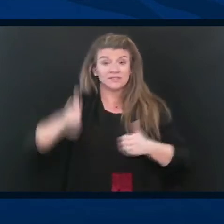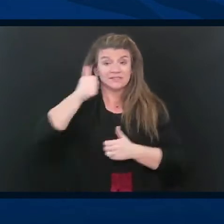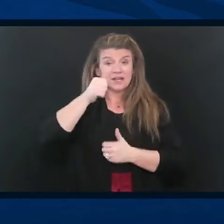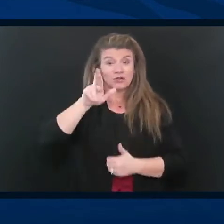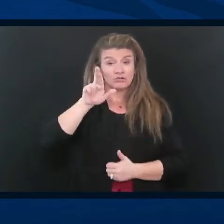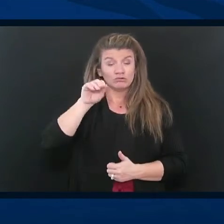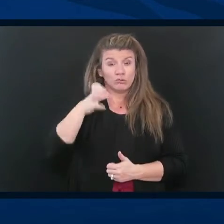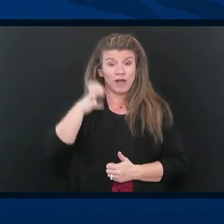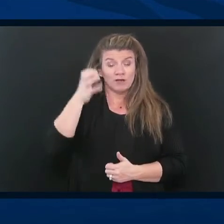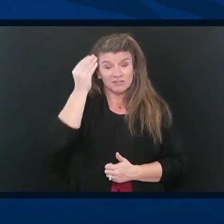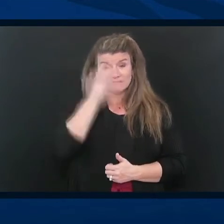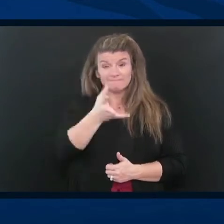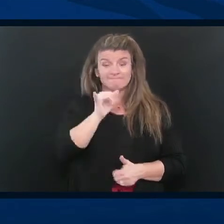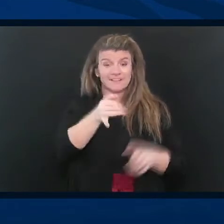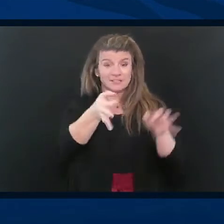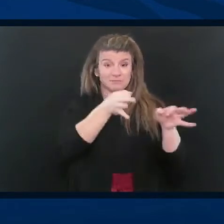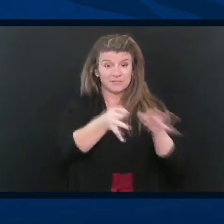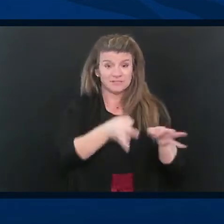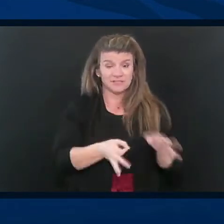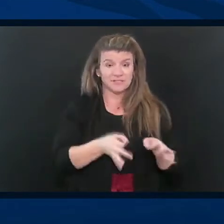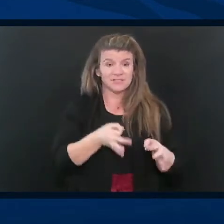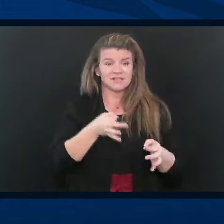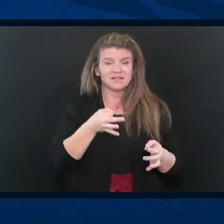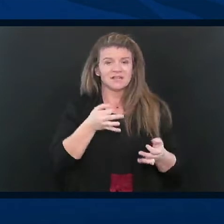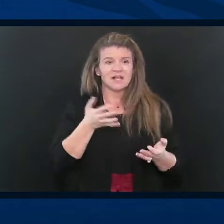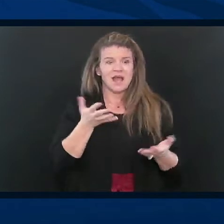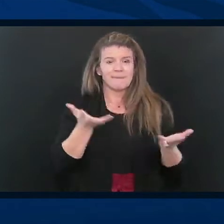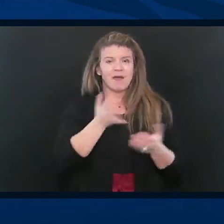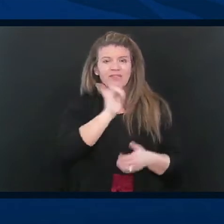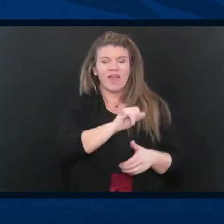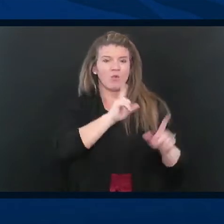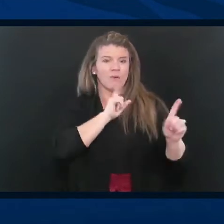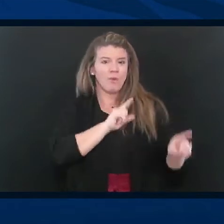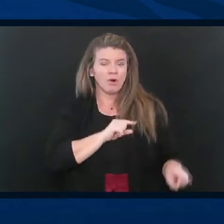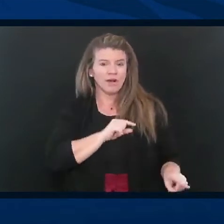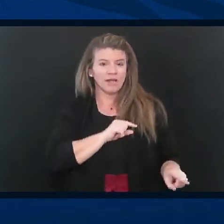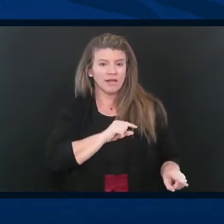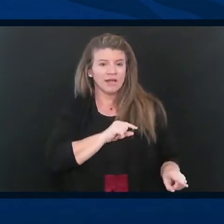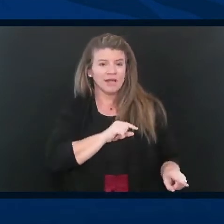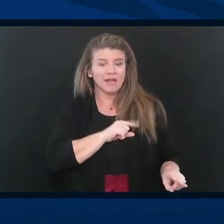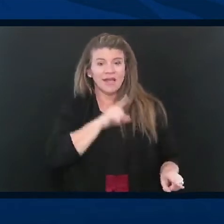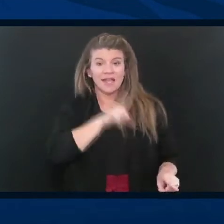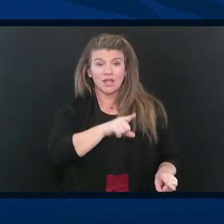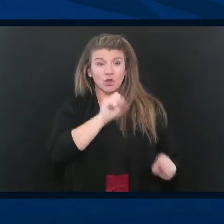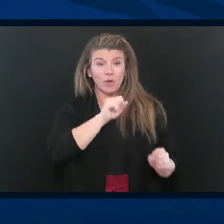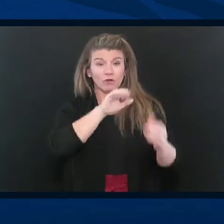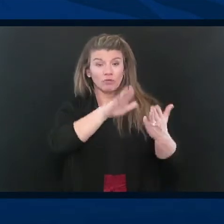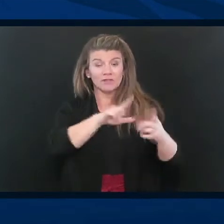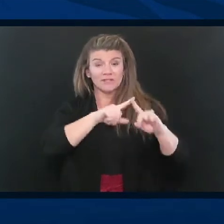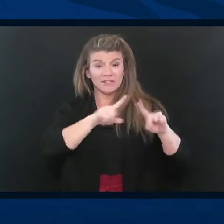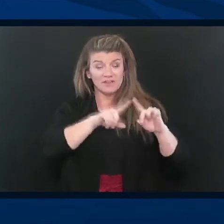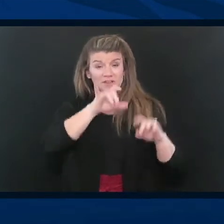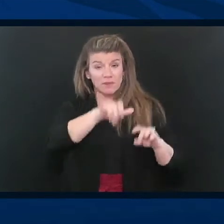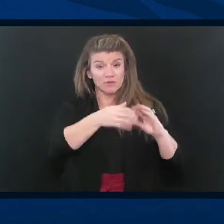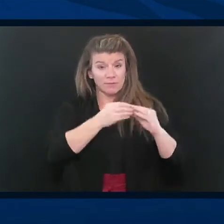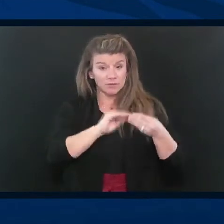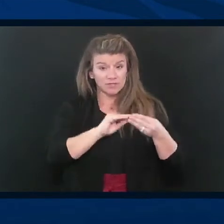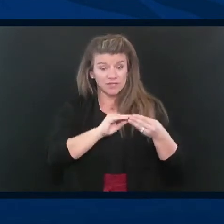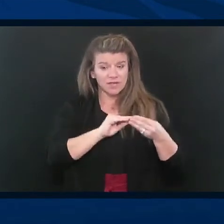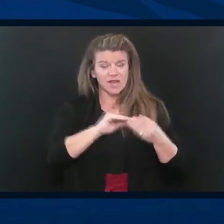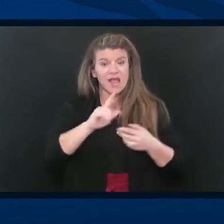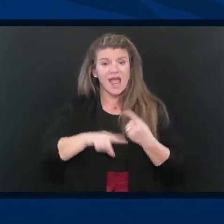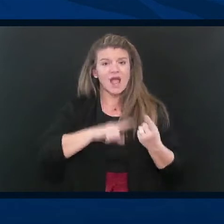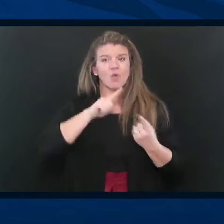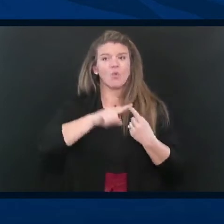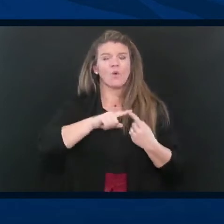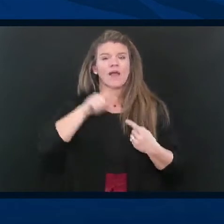an explanation in there somewhere, probably about delay in reporting. Could you guys just address the differences in those numbers and when they do